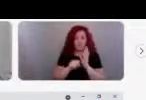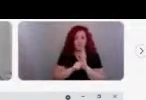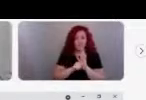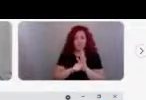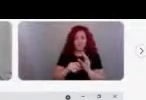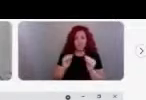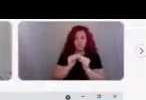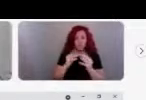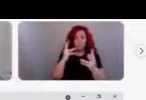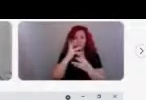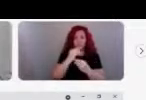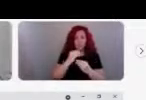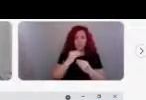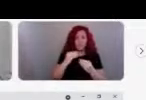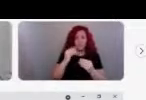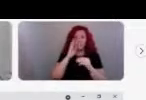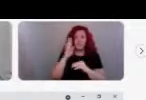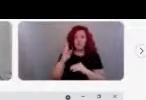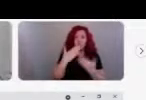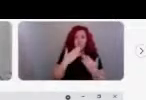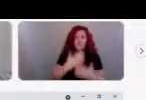future thank you